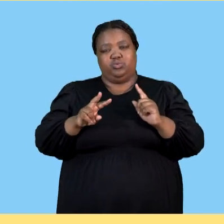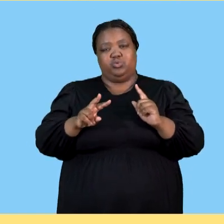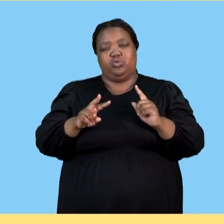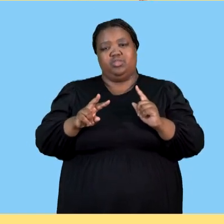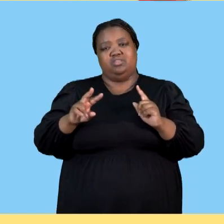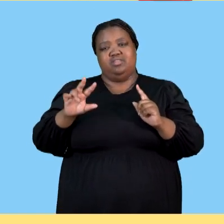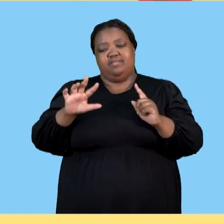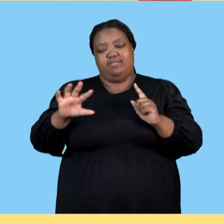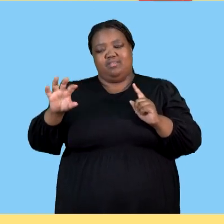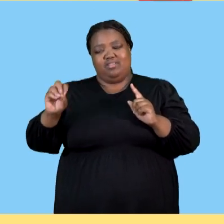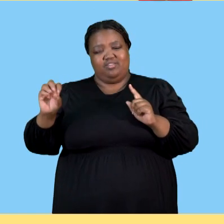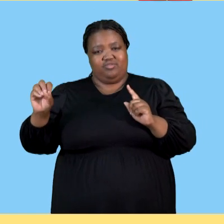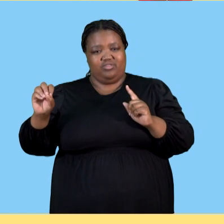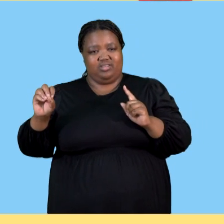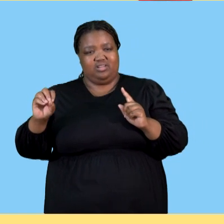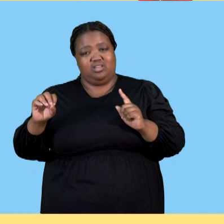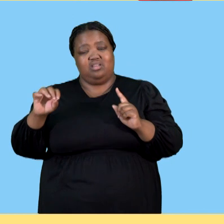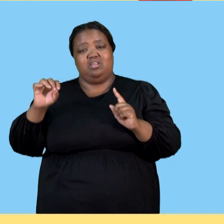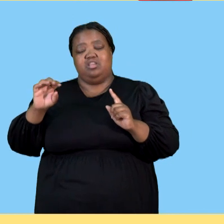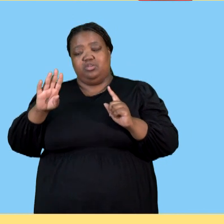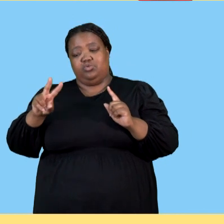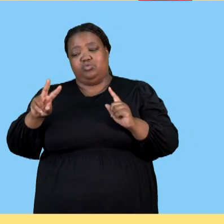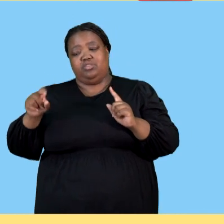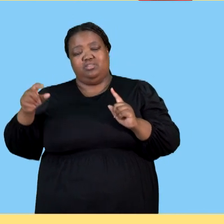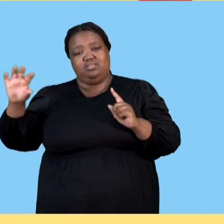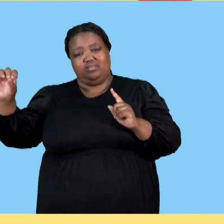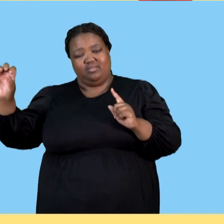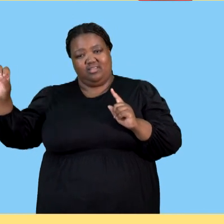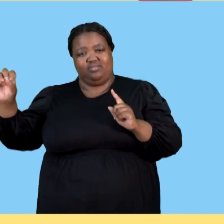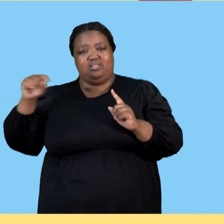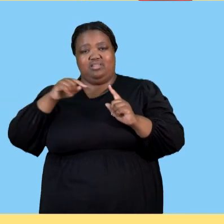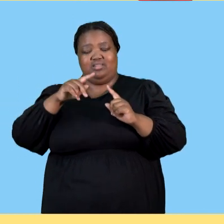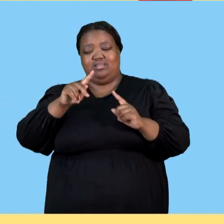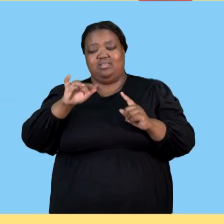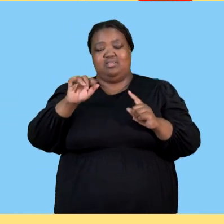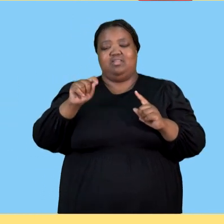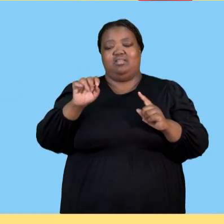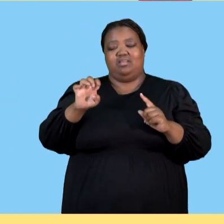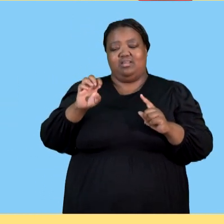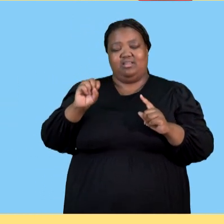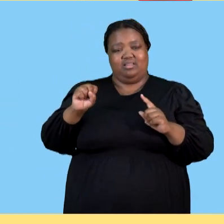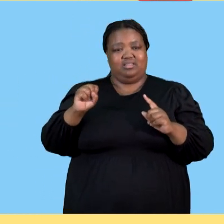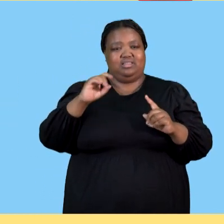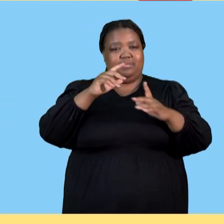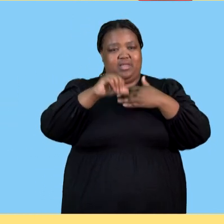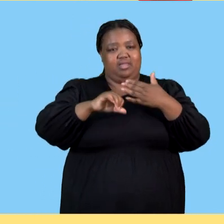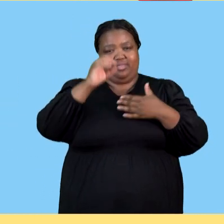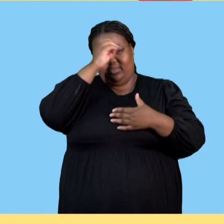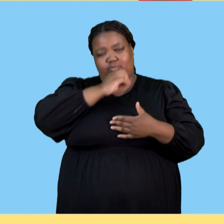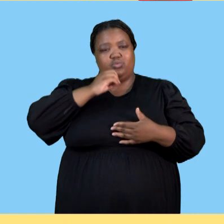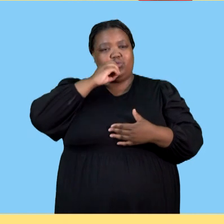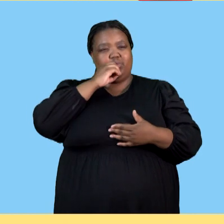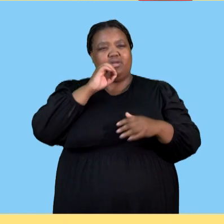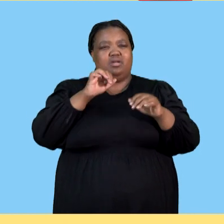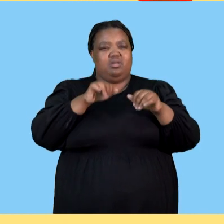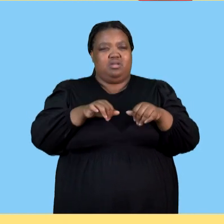kites during October. There is the information. We have the cost per kite and the cost